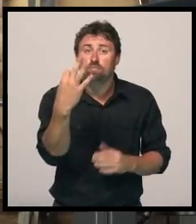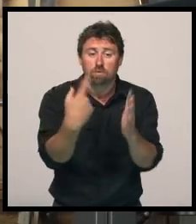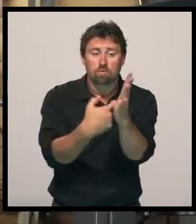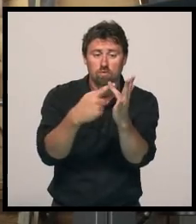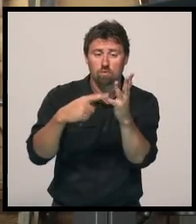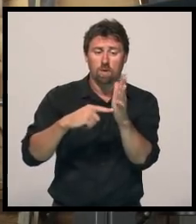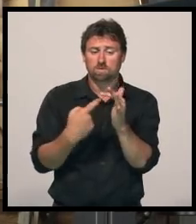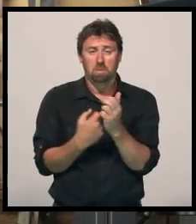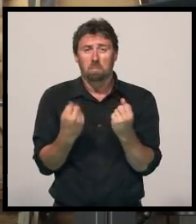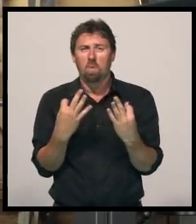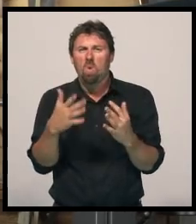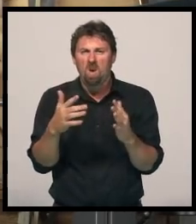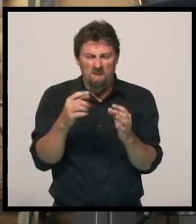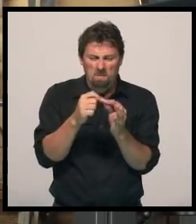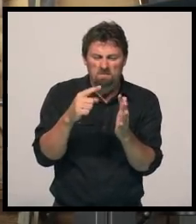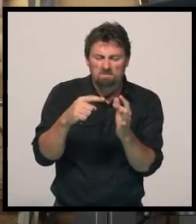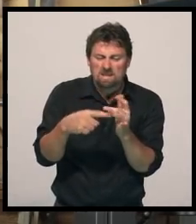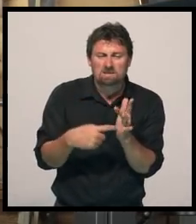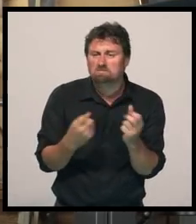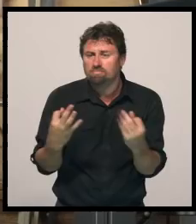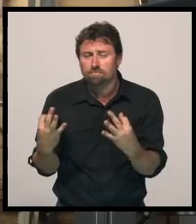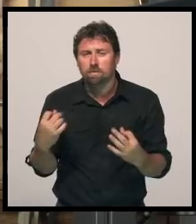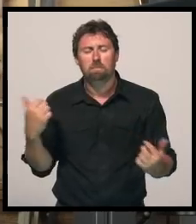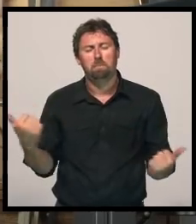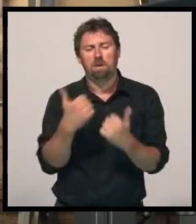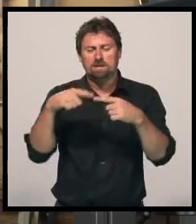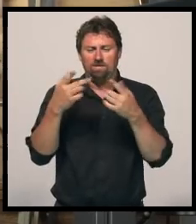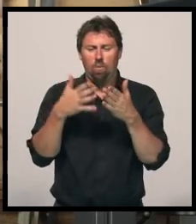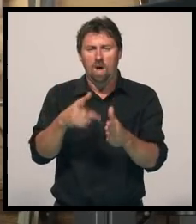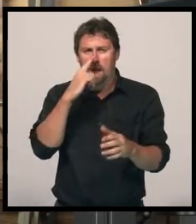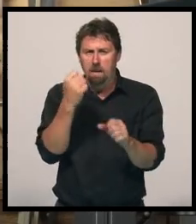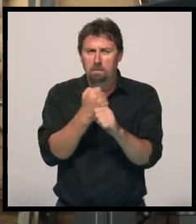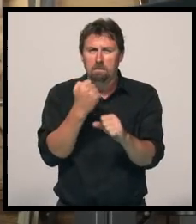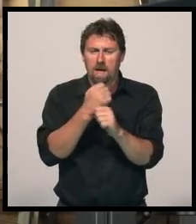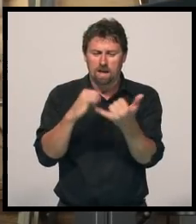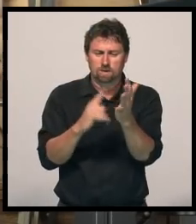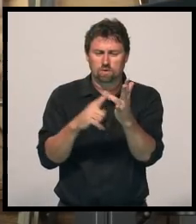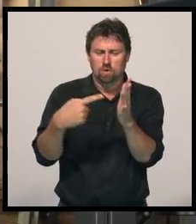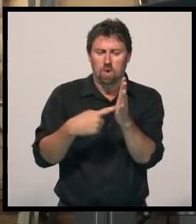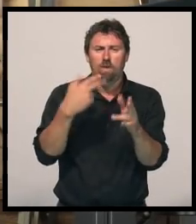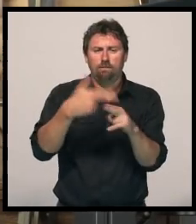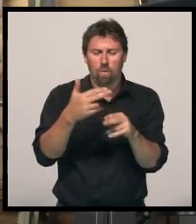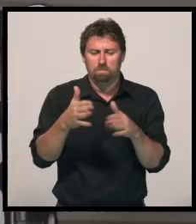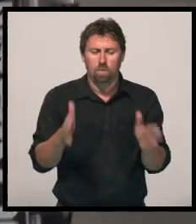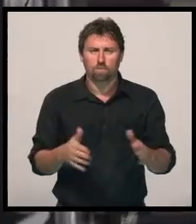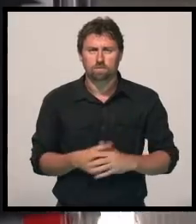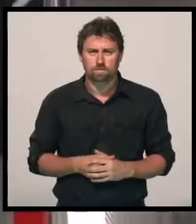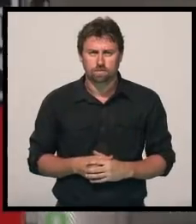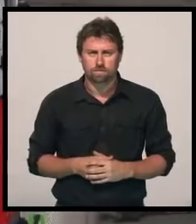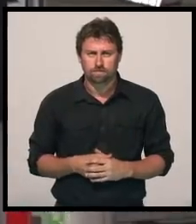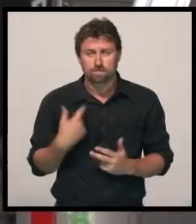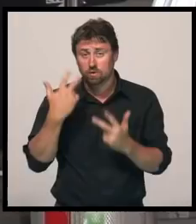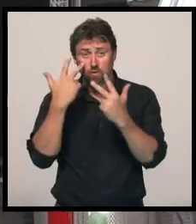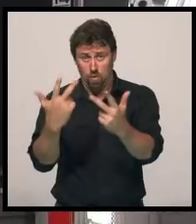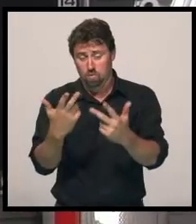don't have a router or you haven't got a router bit, there are a lot of other ways that you can create slots in boxes. Here's just